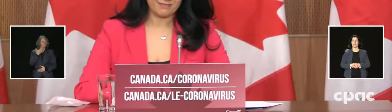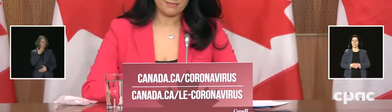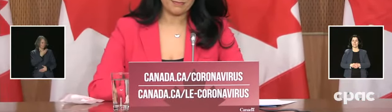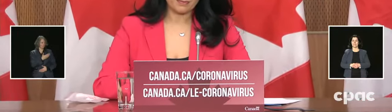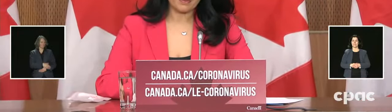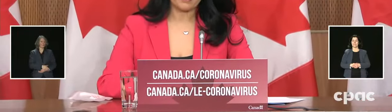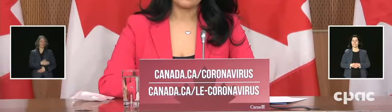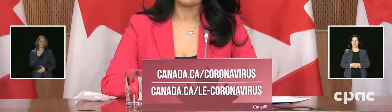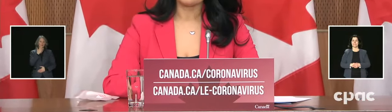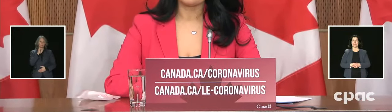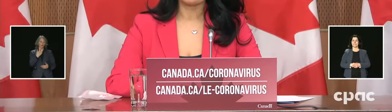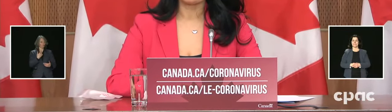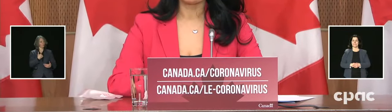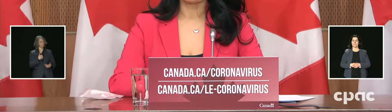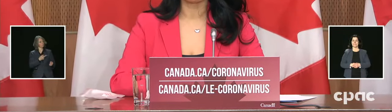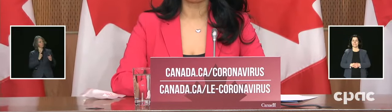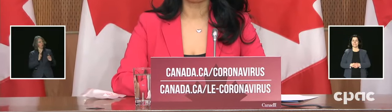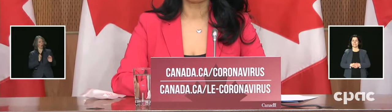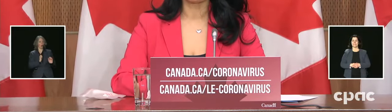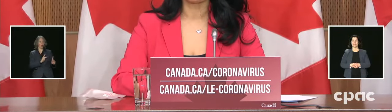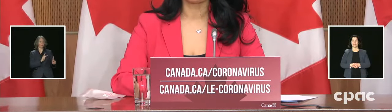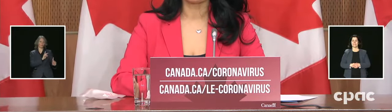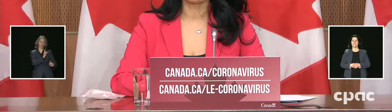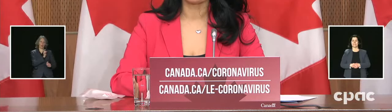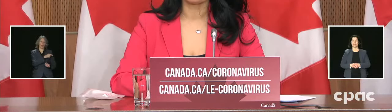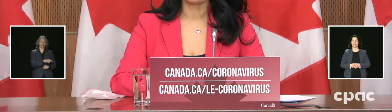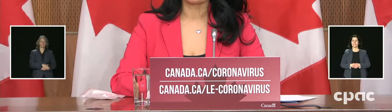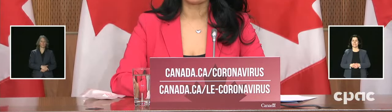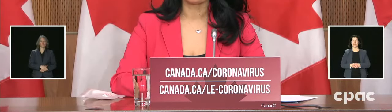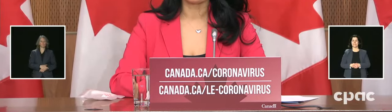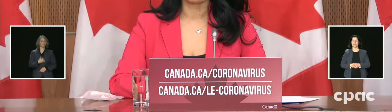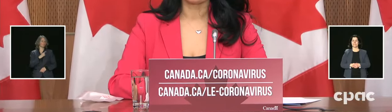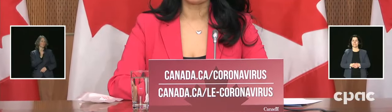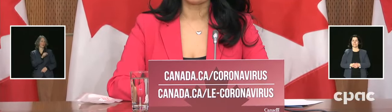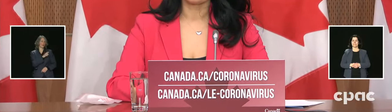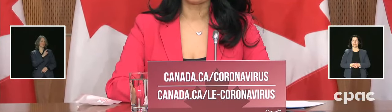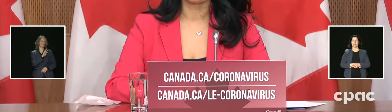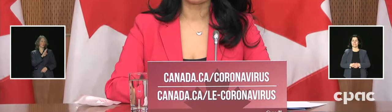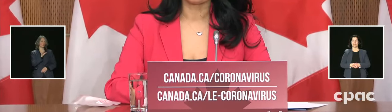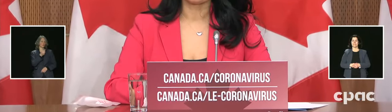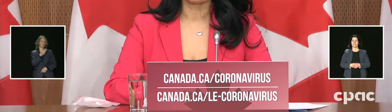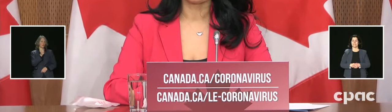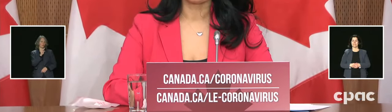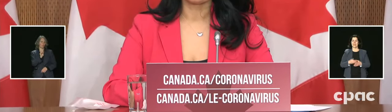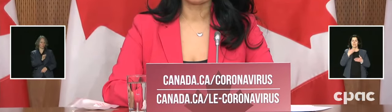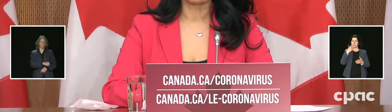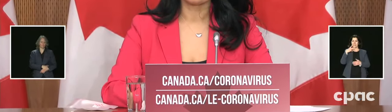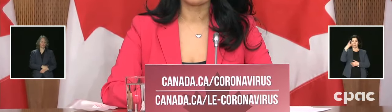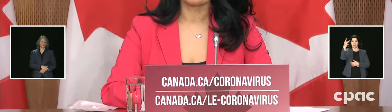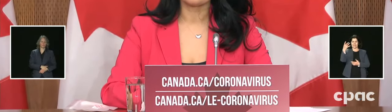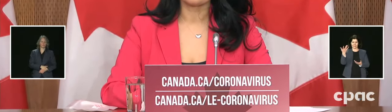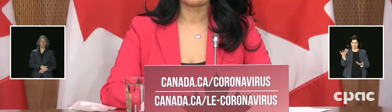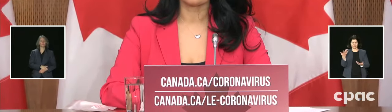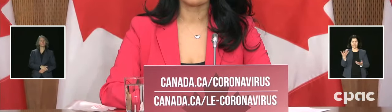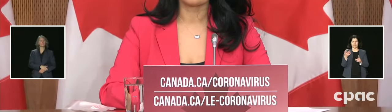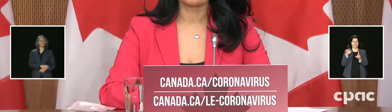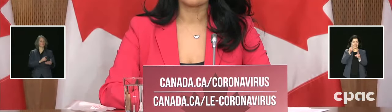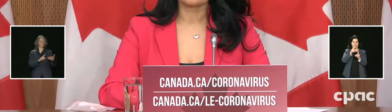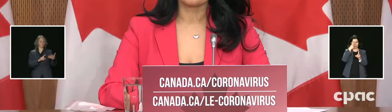thank you for the opportunity to ask a question. I guess this question is for Dr. Sharma. When the first two vaccines were